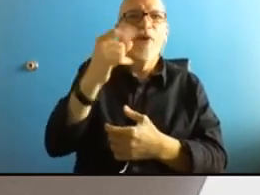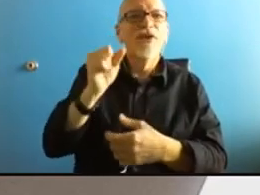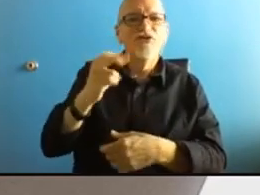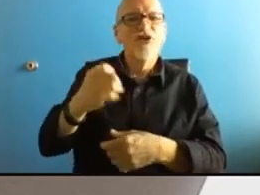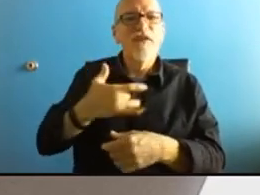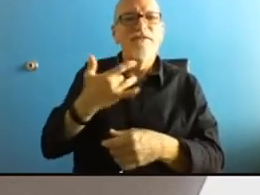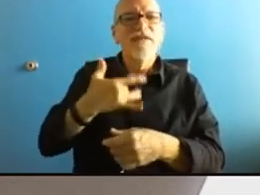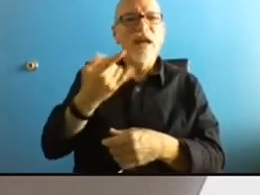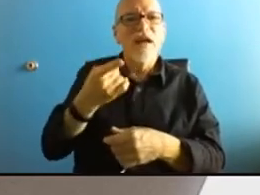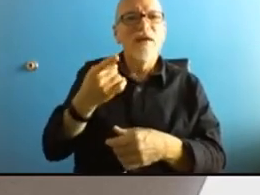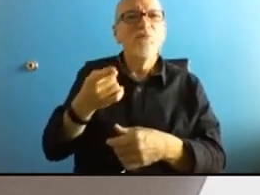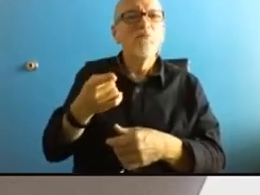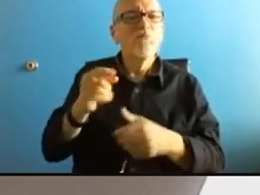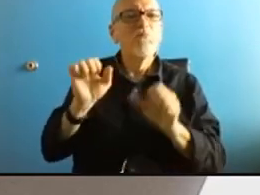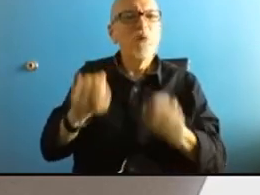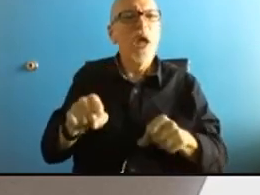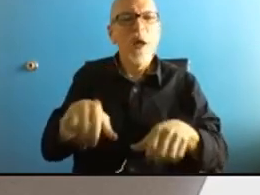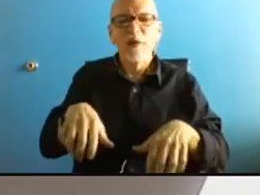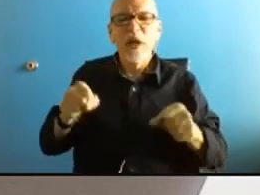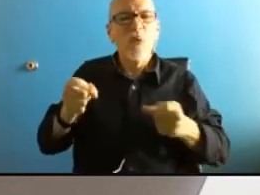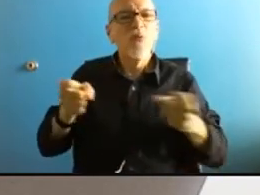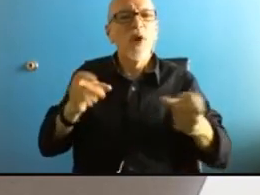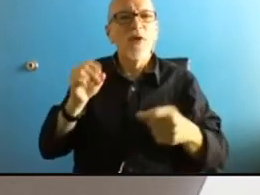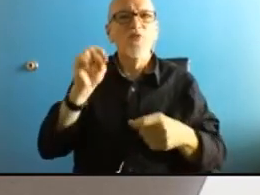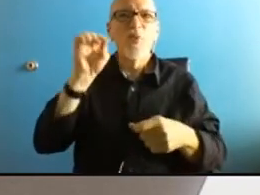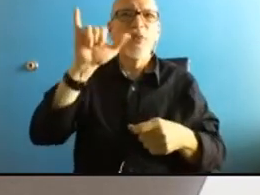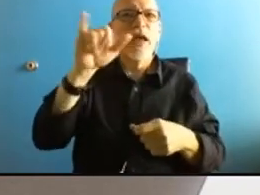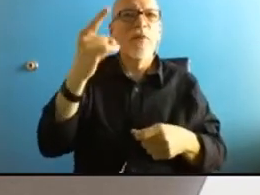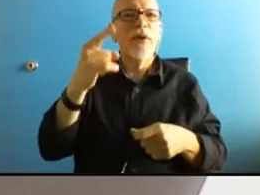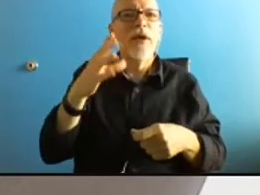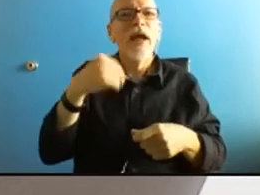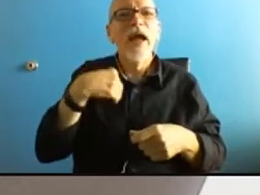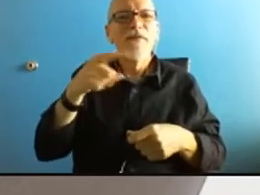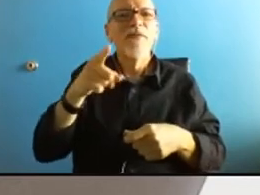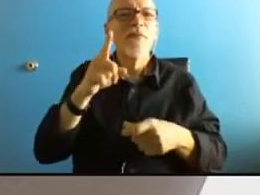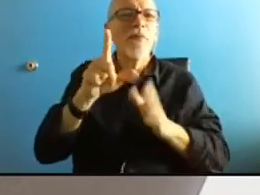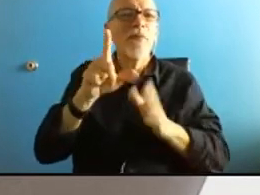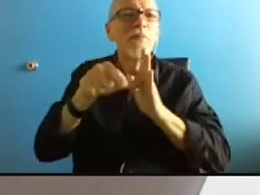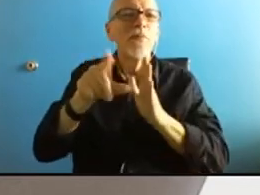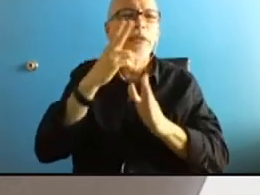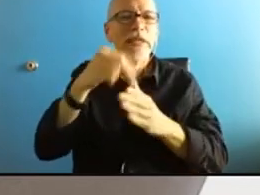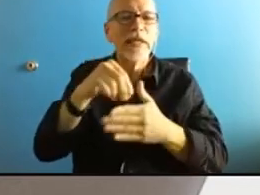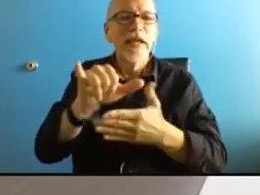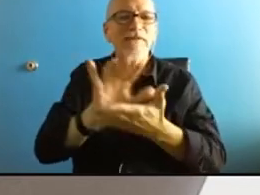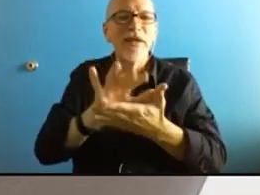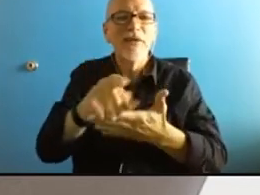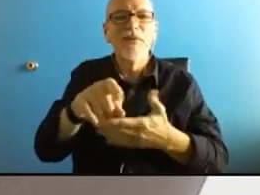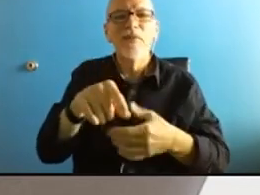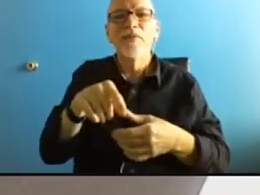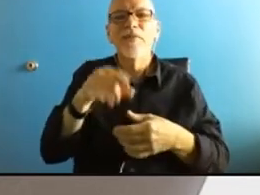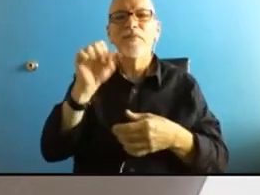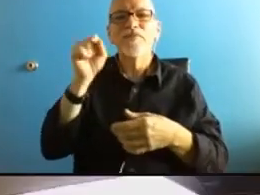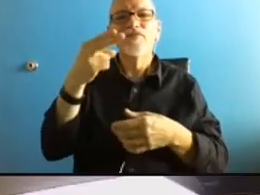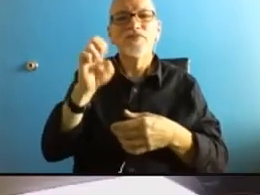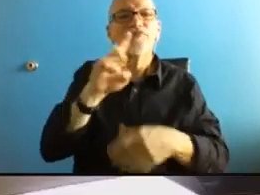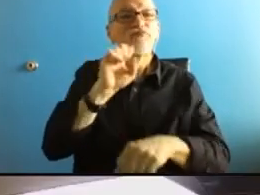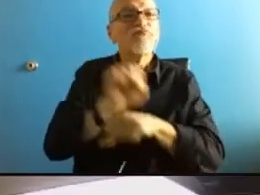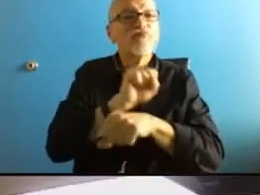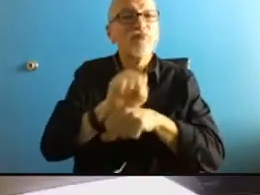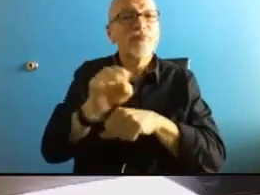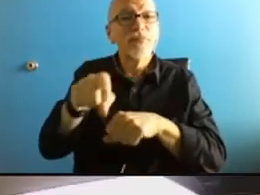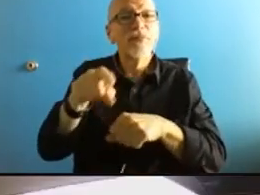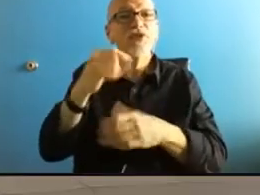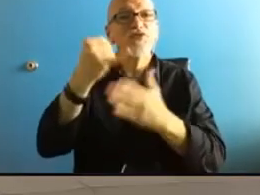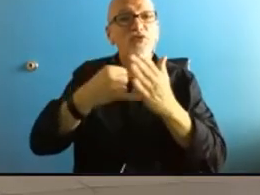like she would be able to take control and do that. And there's a clip in a couple of minutes in here as well, where she actually does draw the